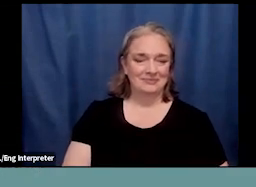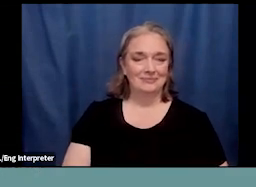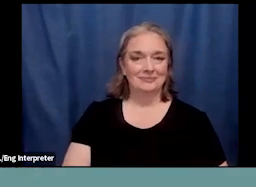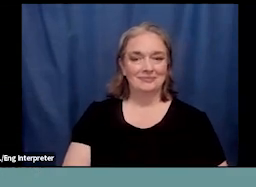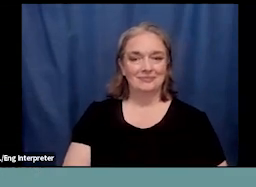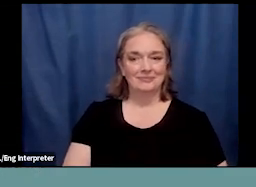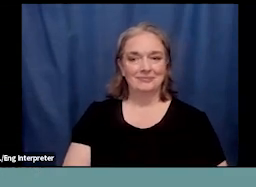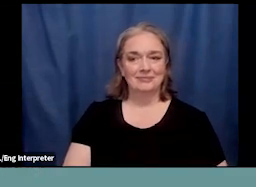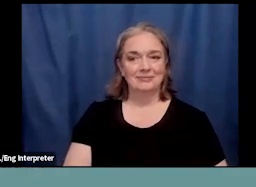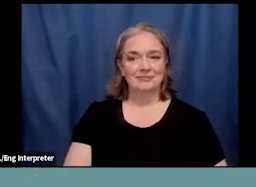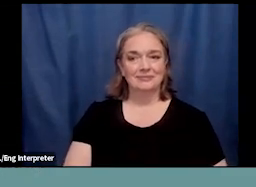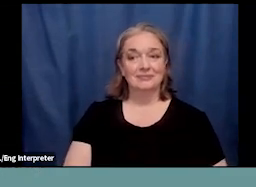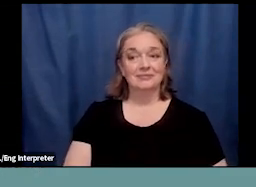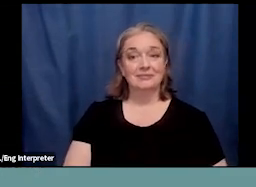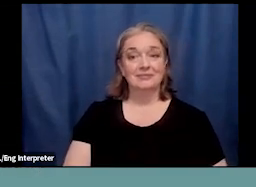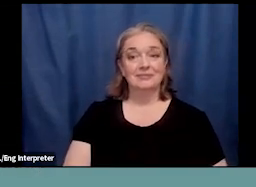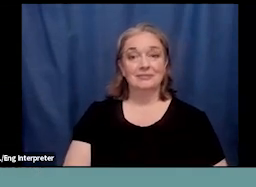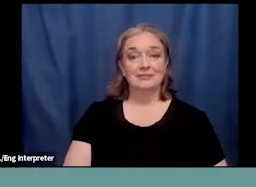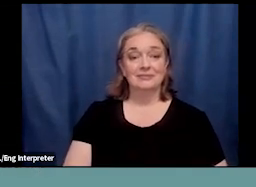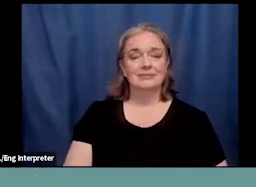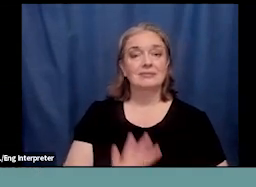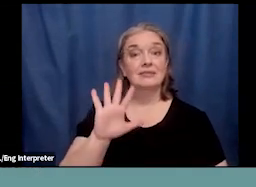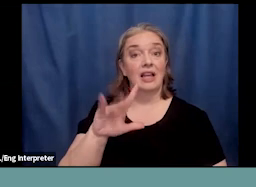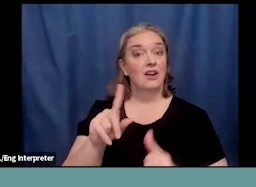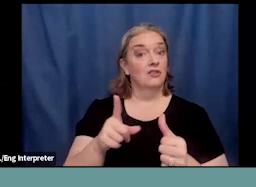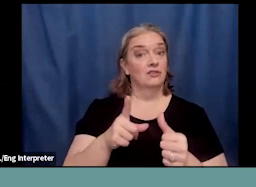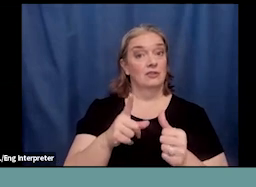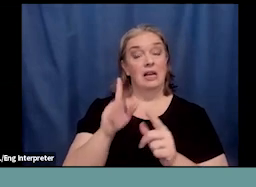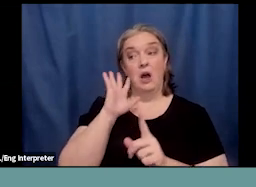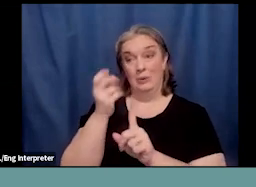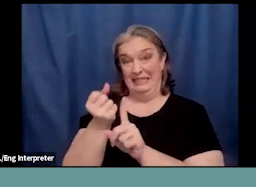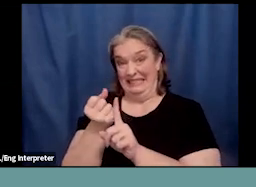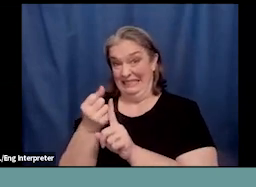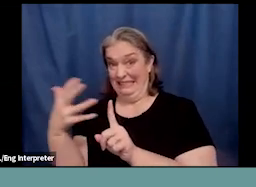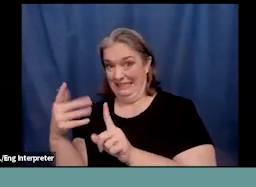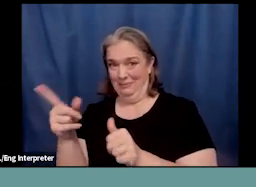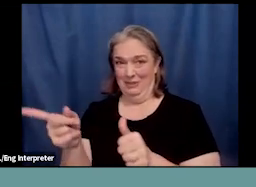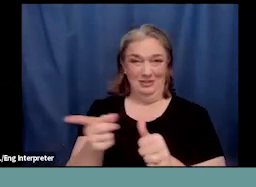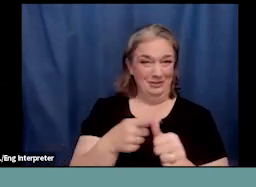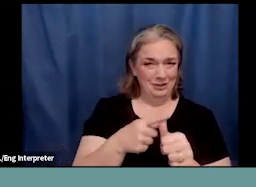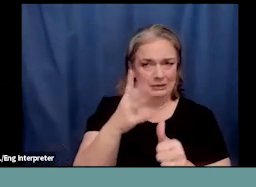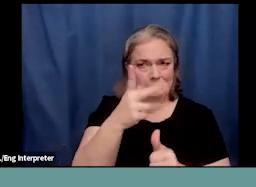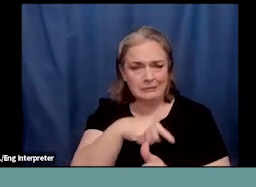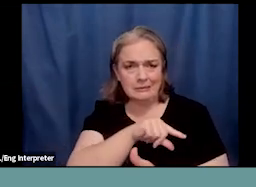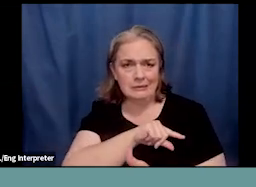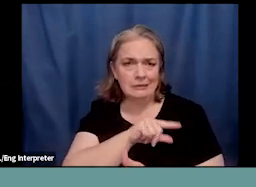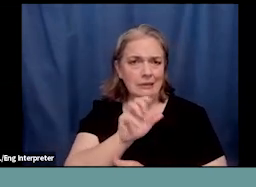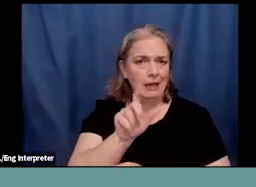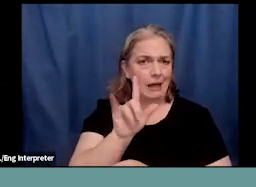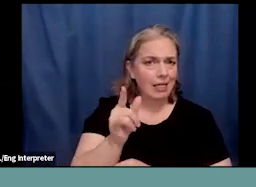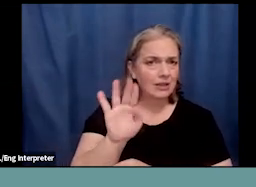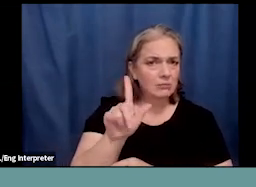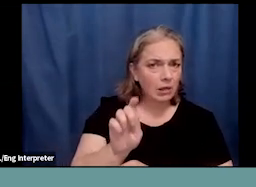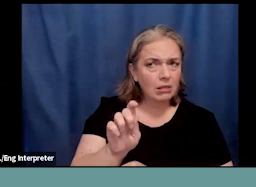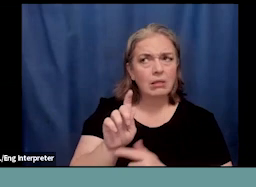So before we get into all the details, we should probably start with eligibility and requirements and reflecting on if you are